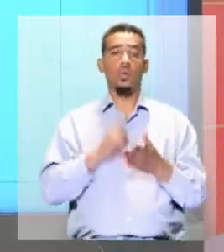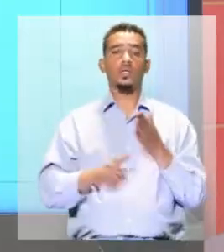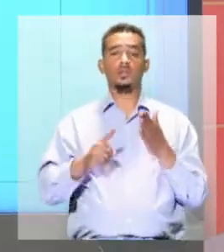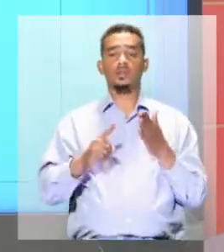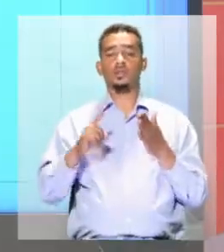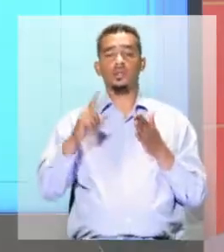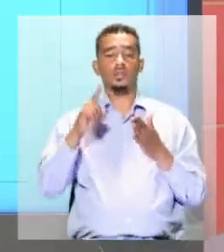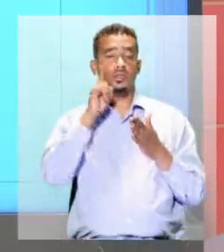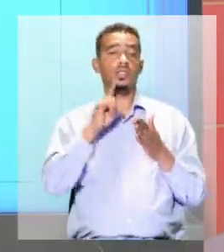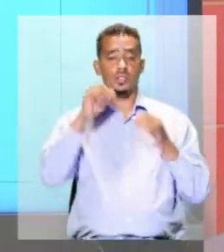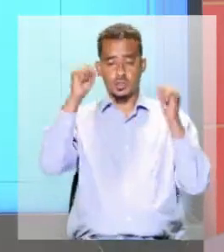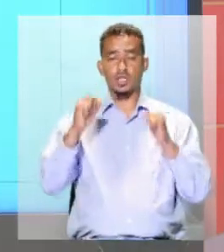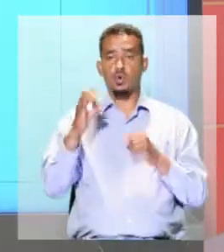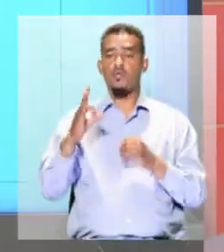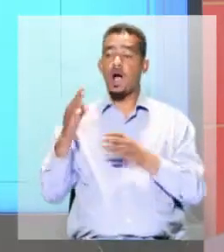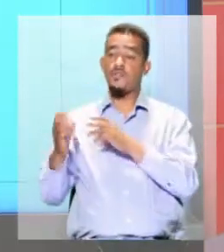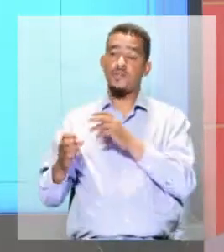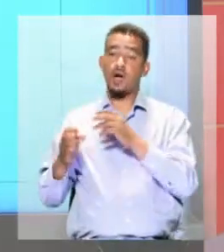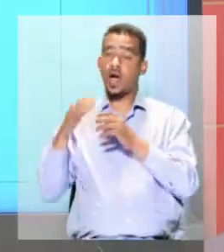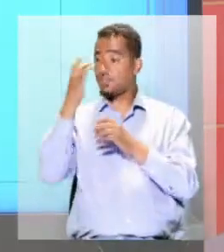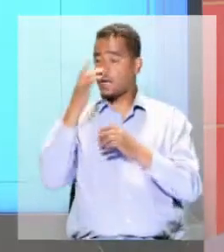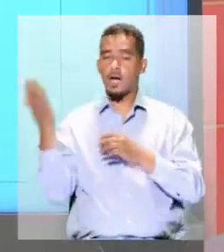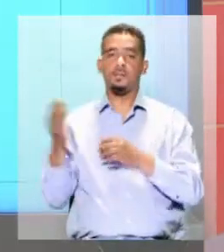sex structure of Africa.